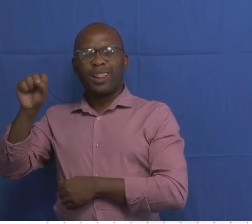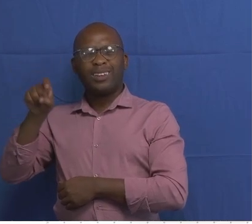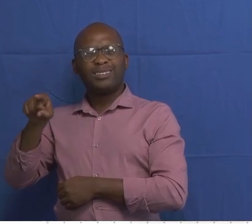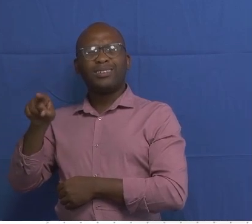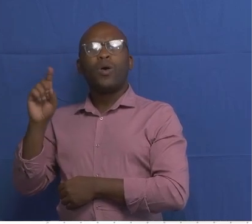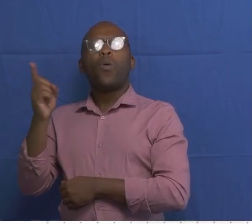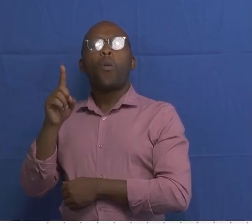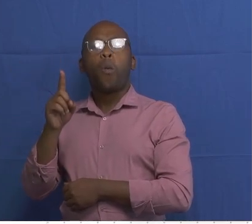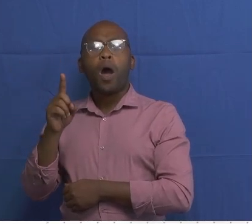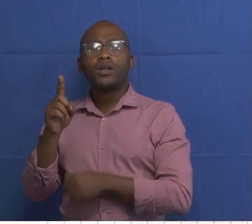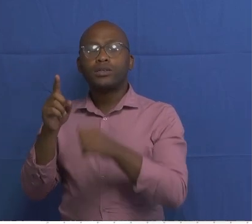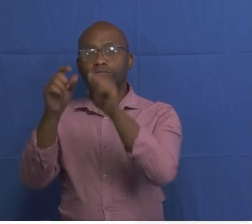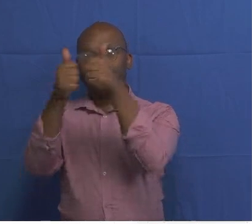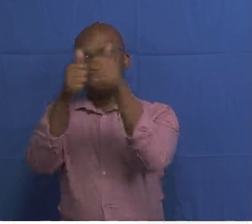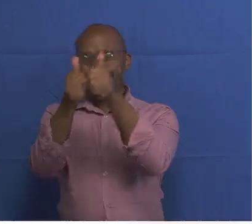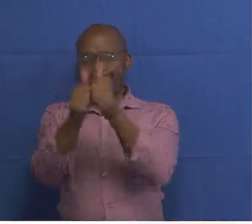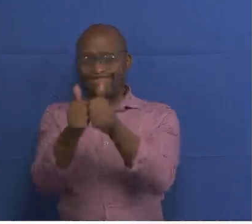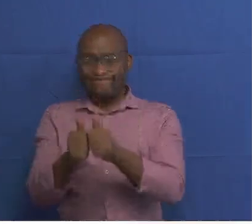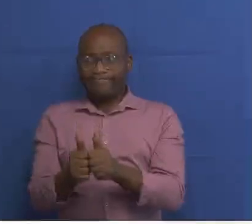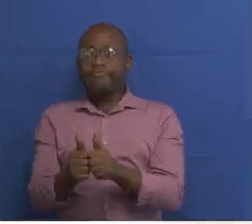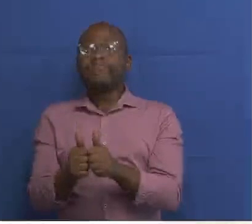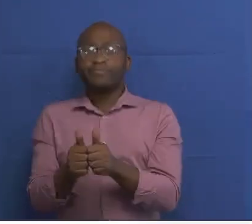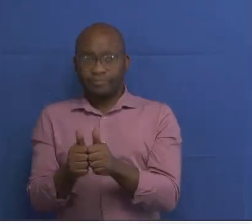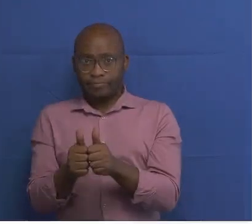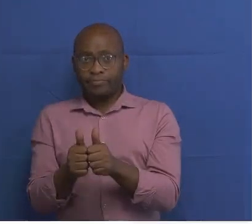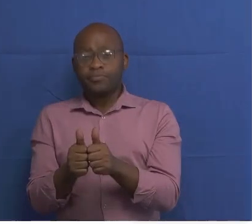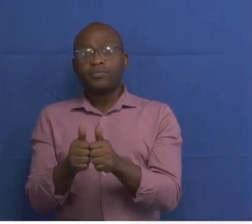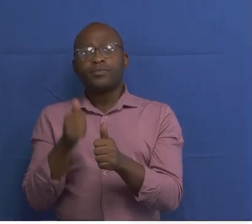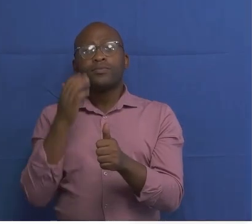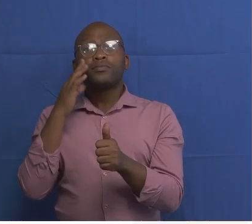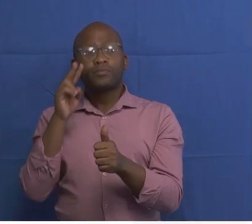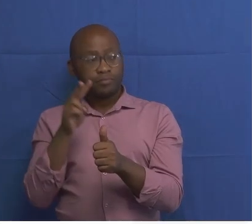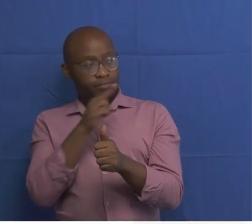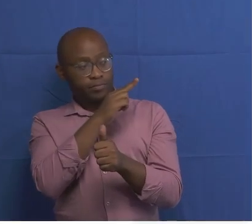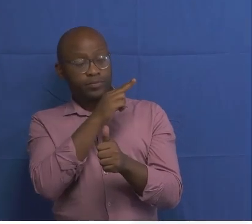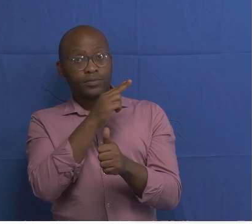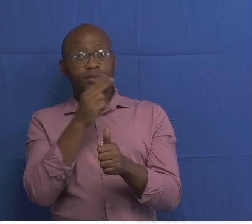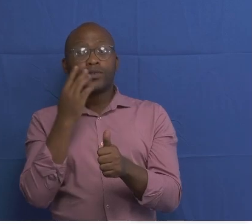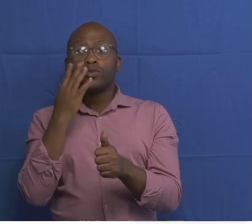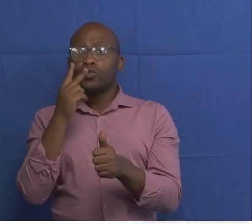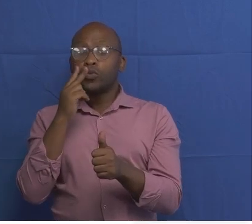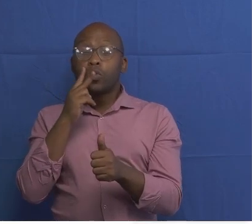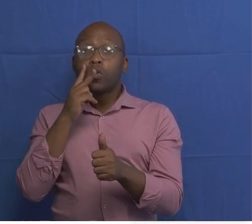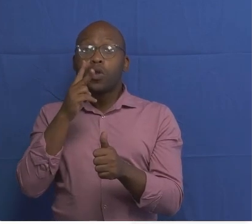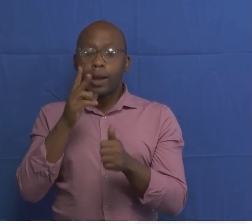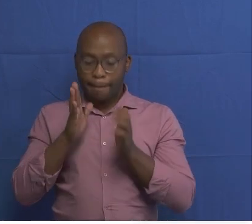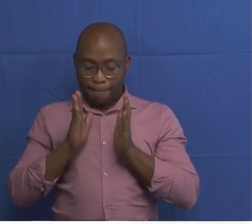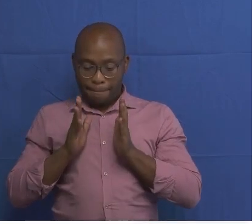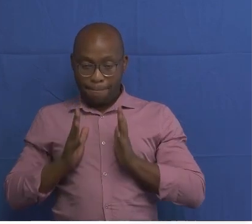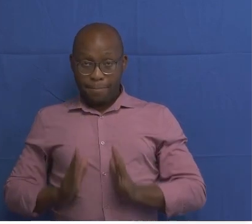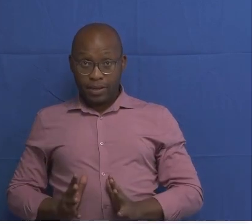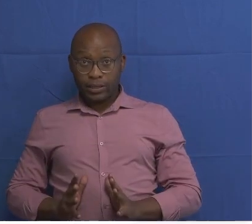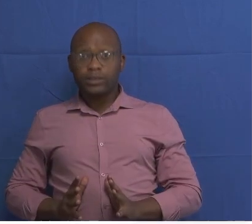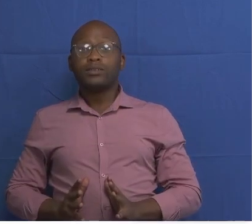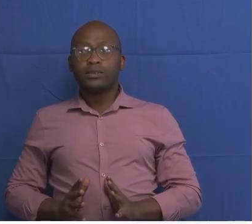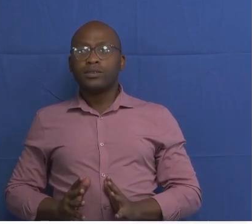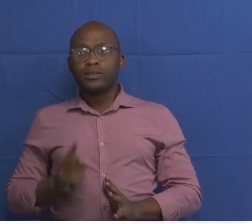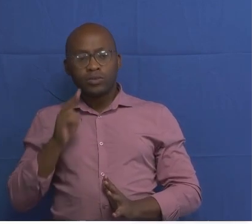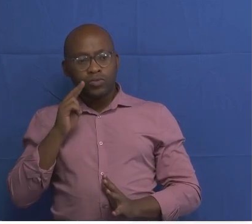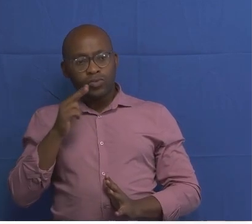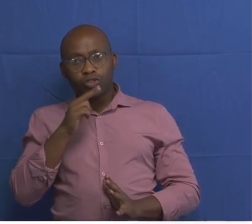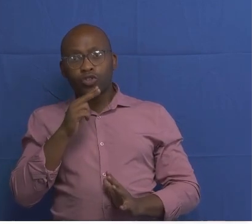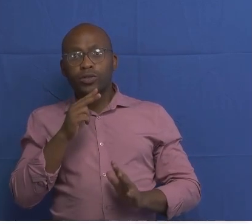on homologous chromosomes. Now, remember, when you look at a human karyotype, you will see that chromosomes now,